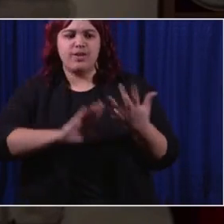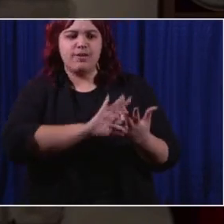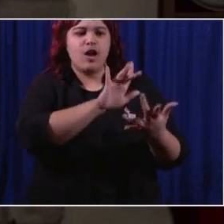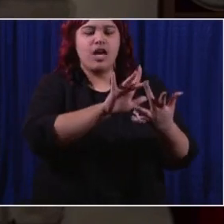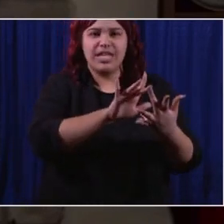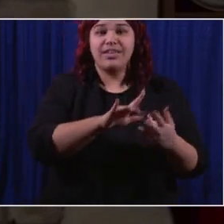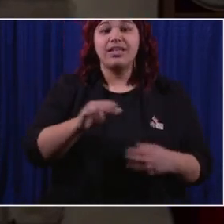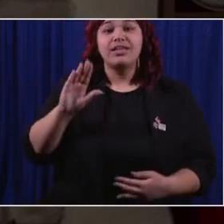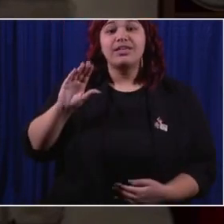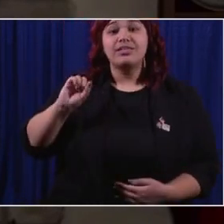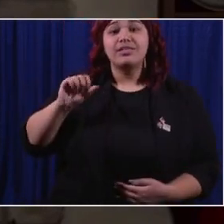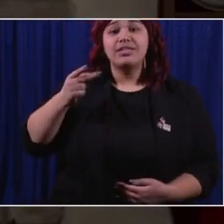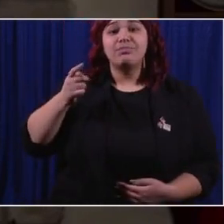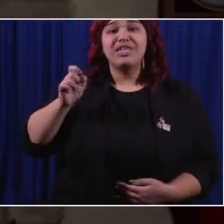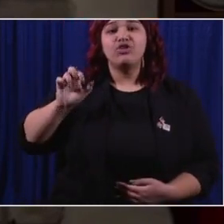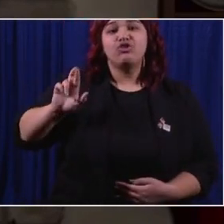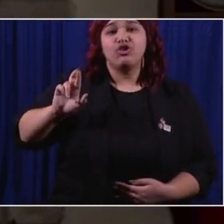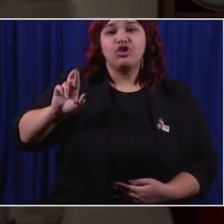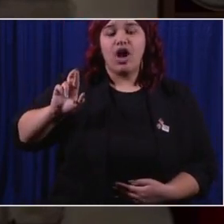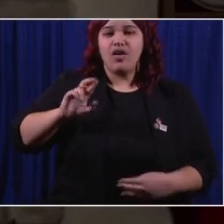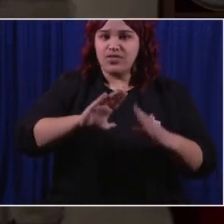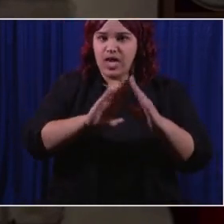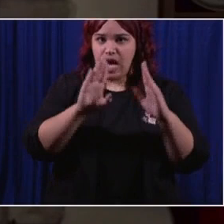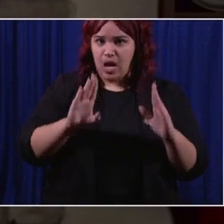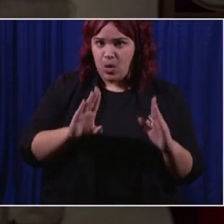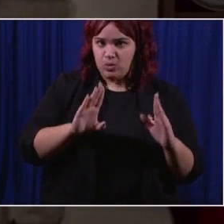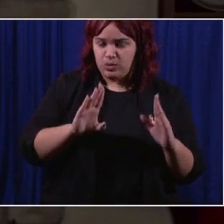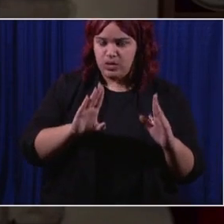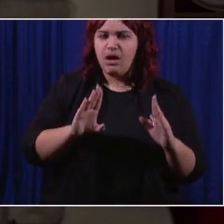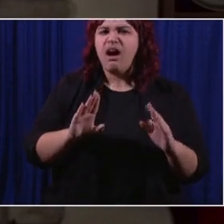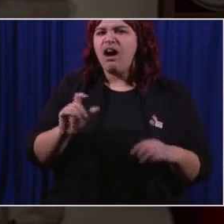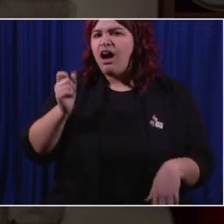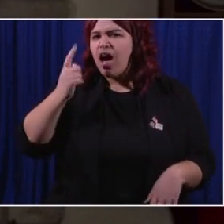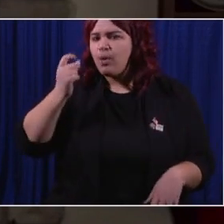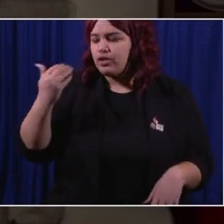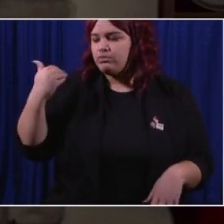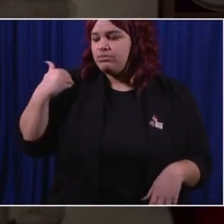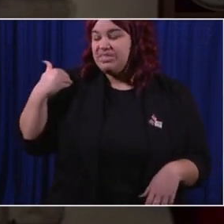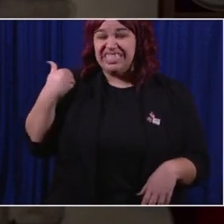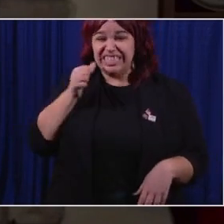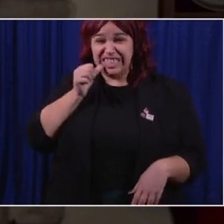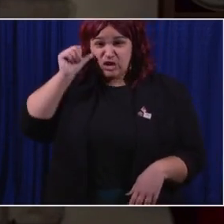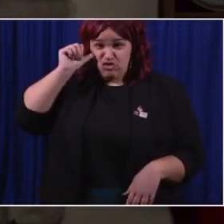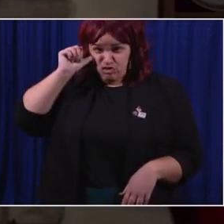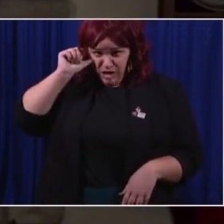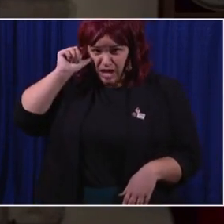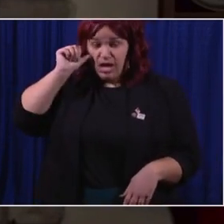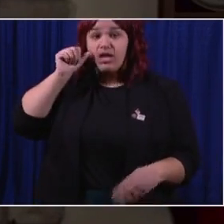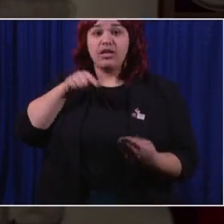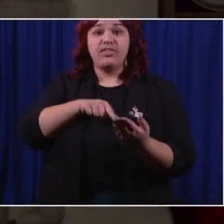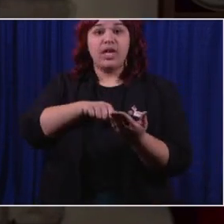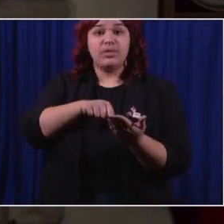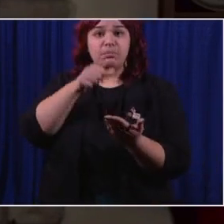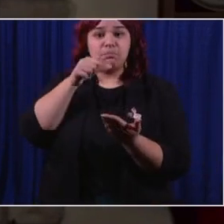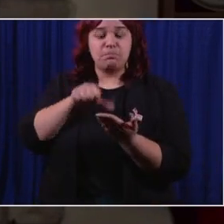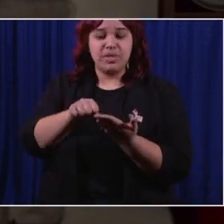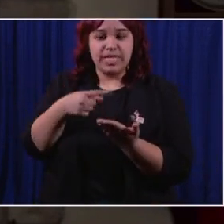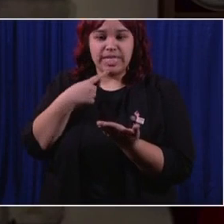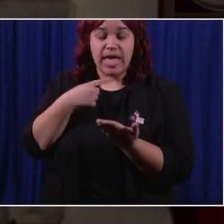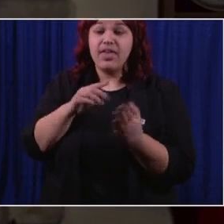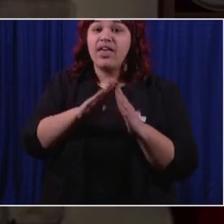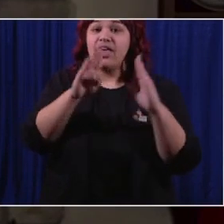votes. However, I have a copy of a petition from the House clerk dated December 22nd, yesterday, that has been journalized declaring the House's